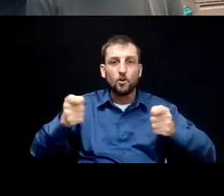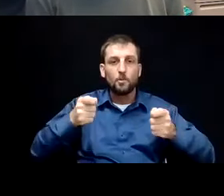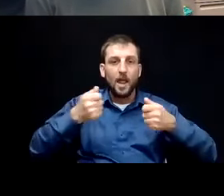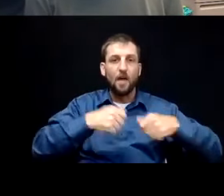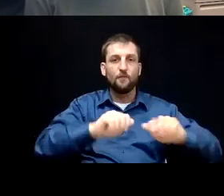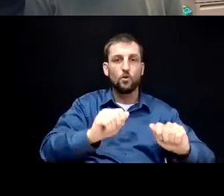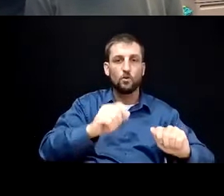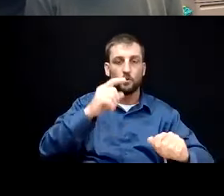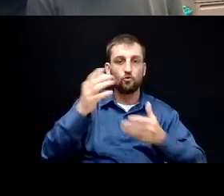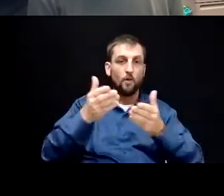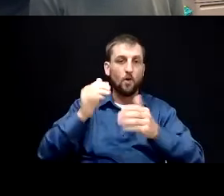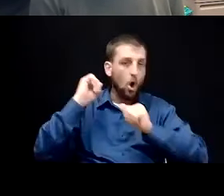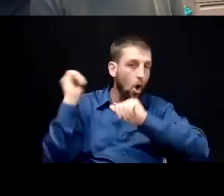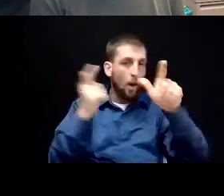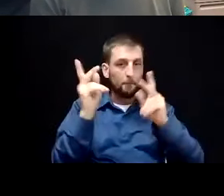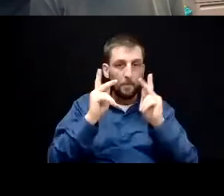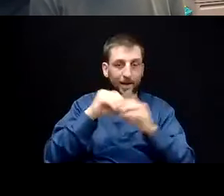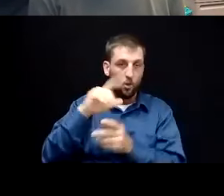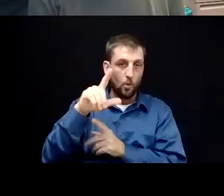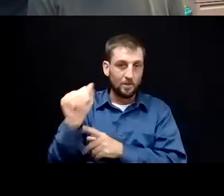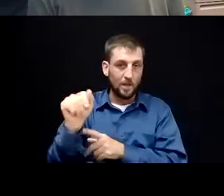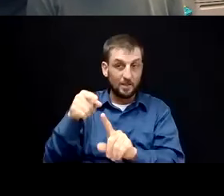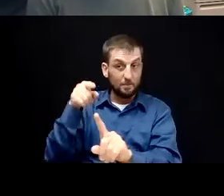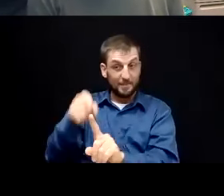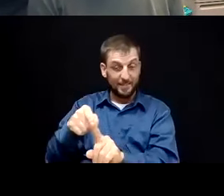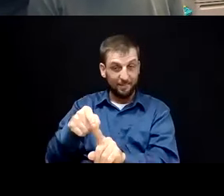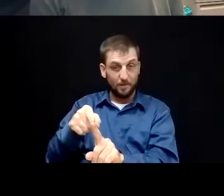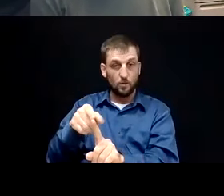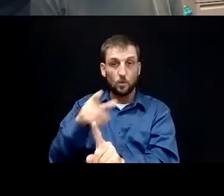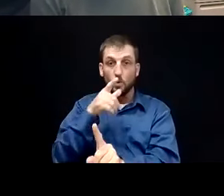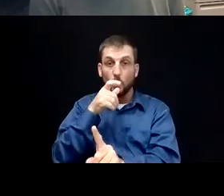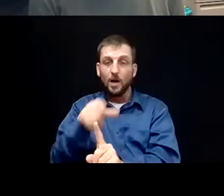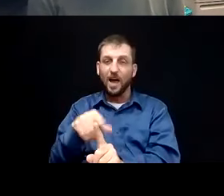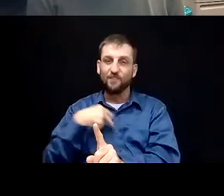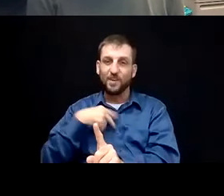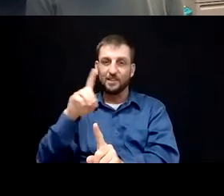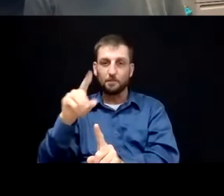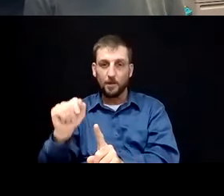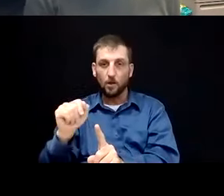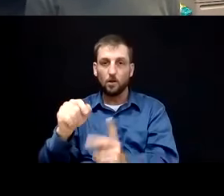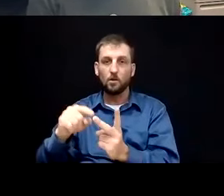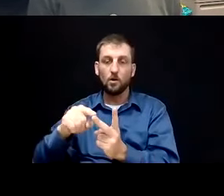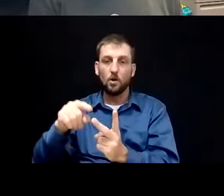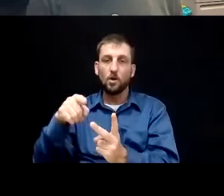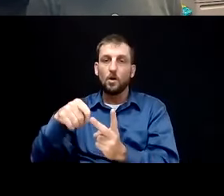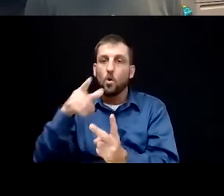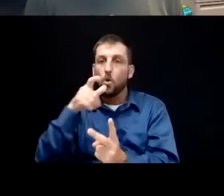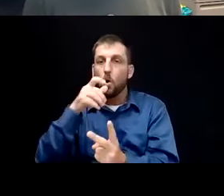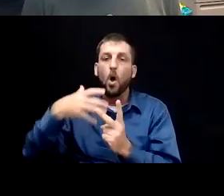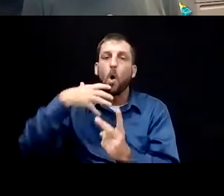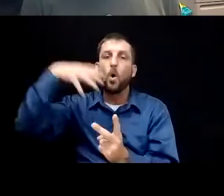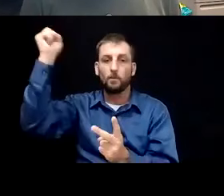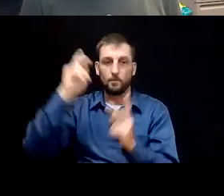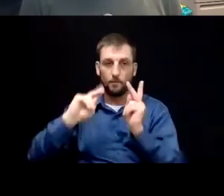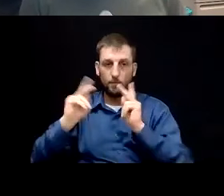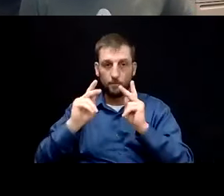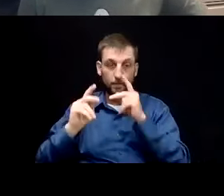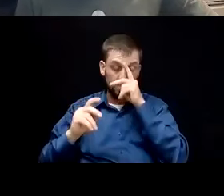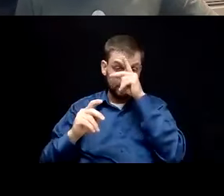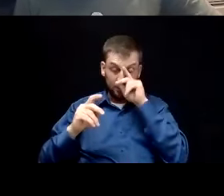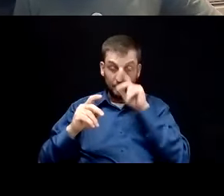Louisiana, particularly people with disabilities and those who are aging. MDAC believes that the needs and safety of all